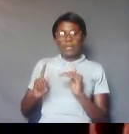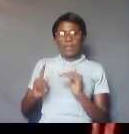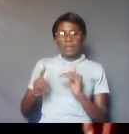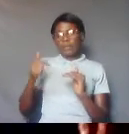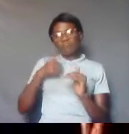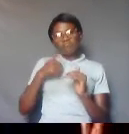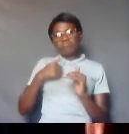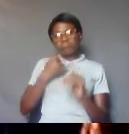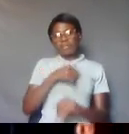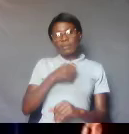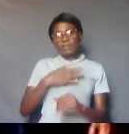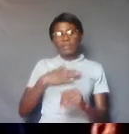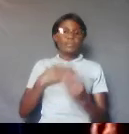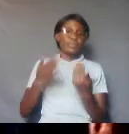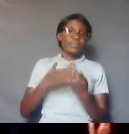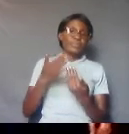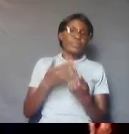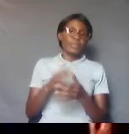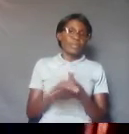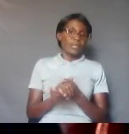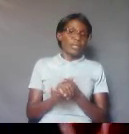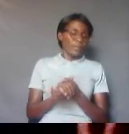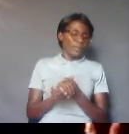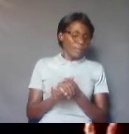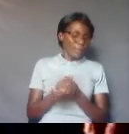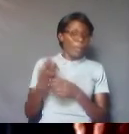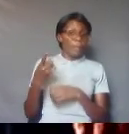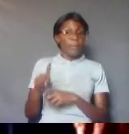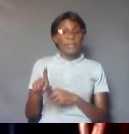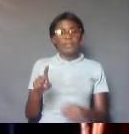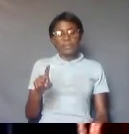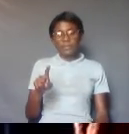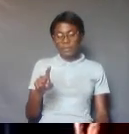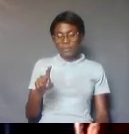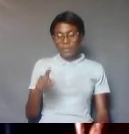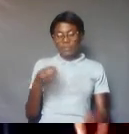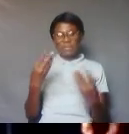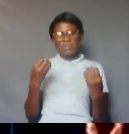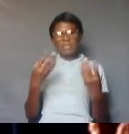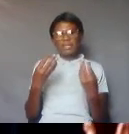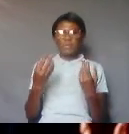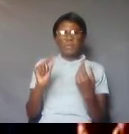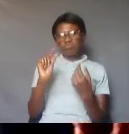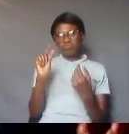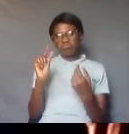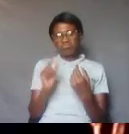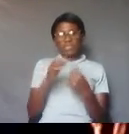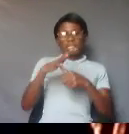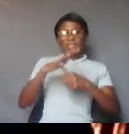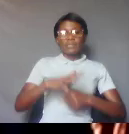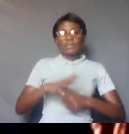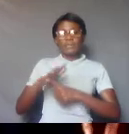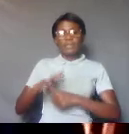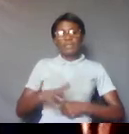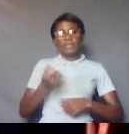lot of discrimination, a lot of myths that have gone around, and things that people had to